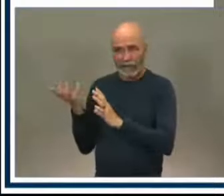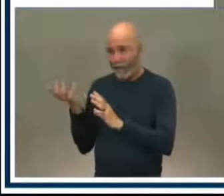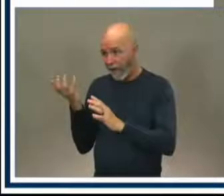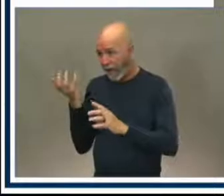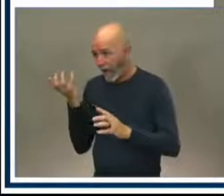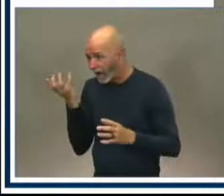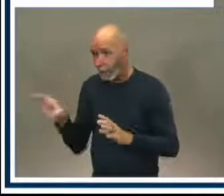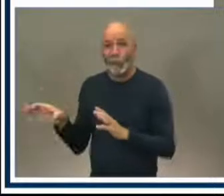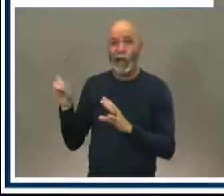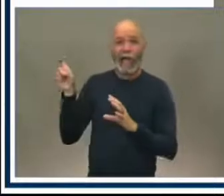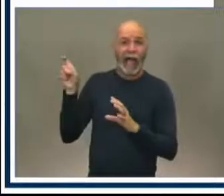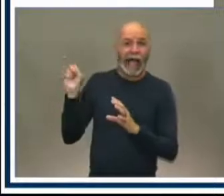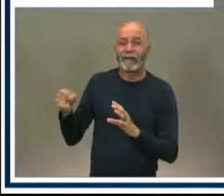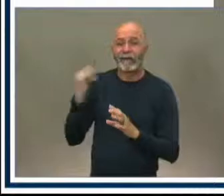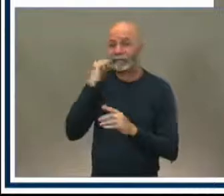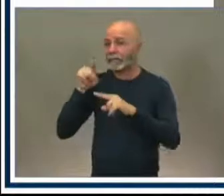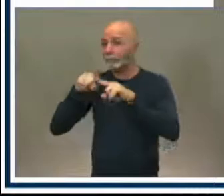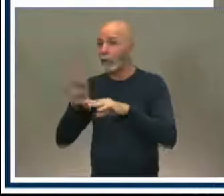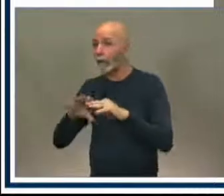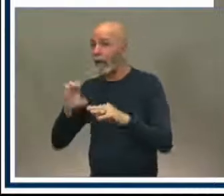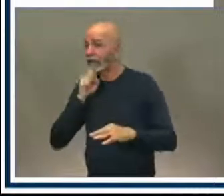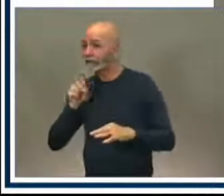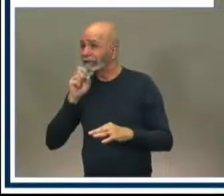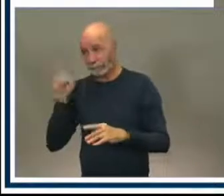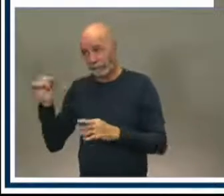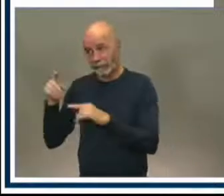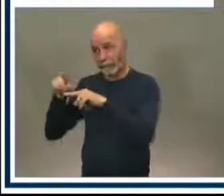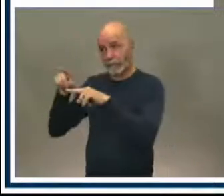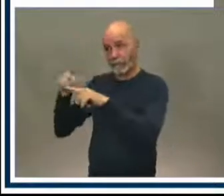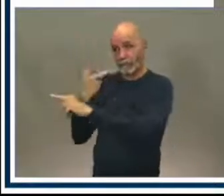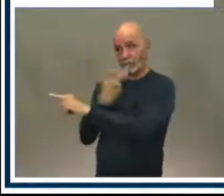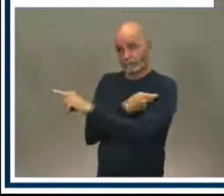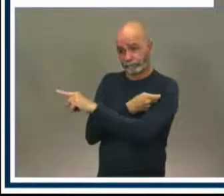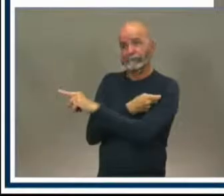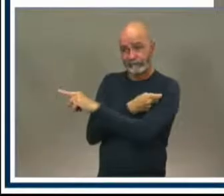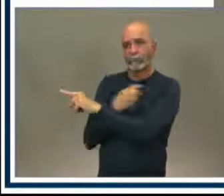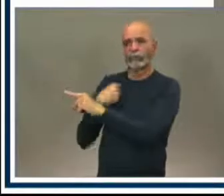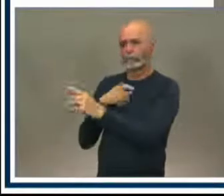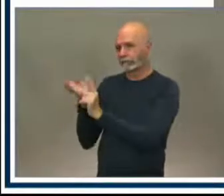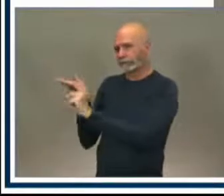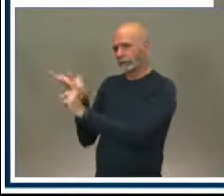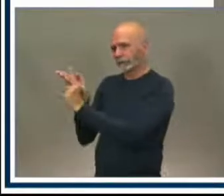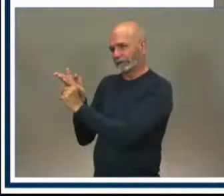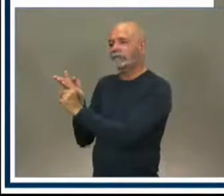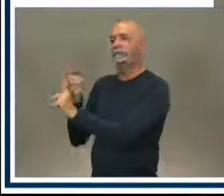eligible for vaccination, we also bring in vaccine opportunities along with